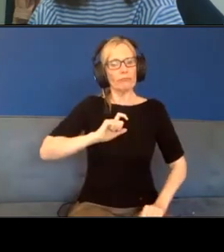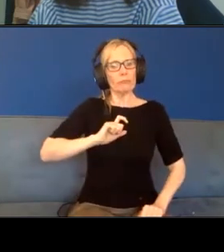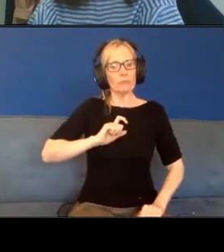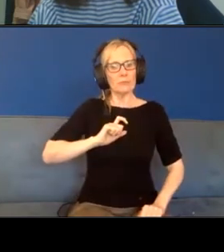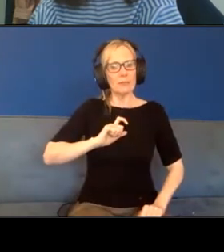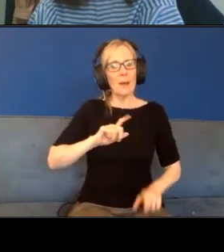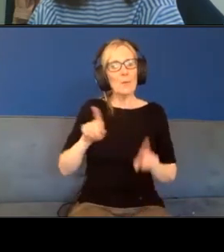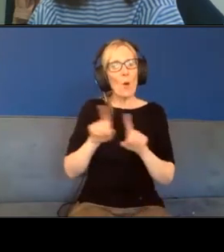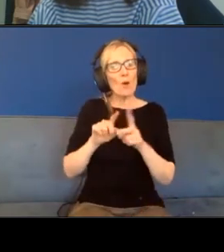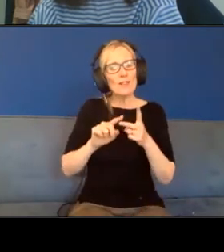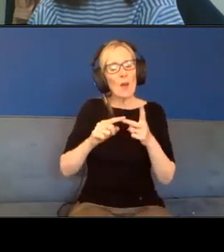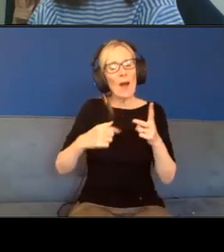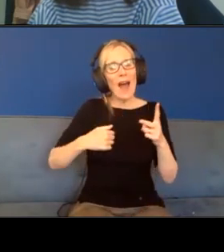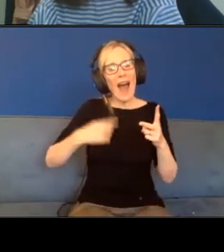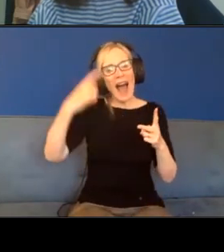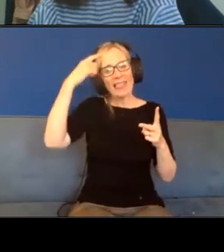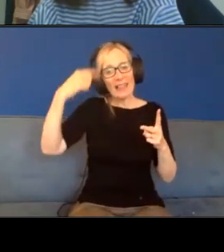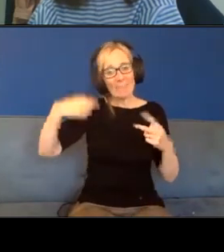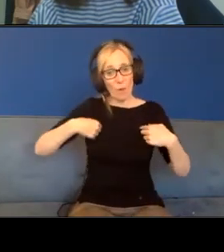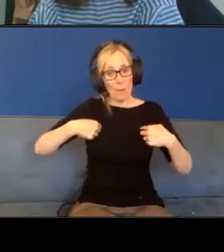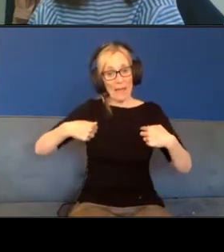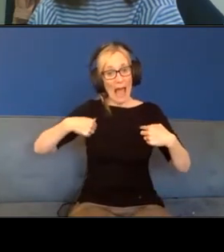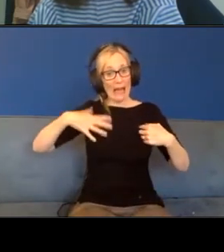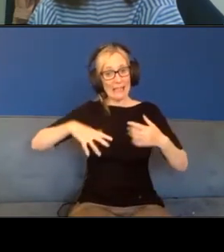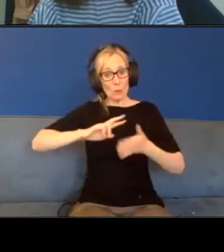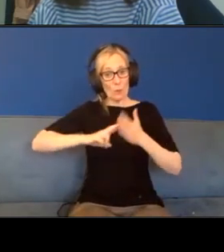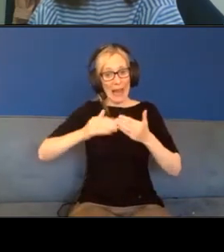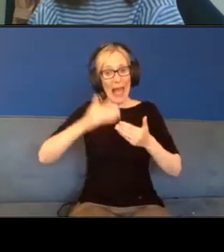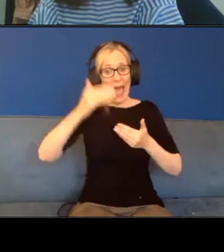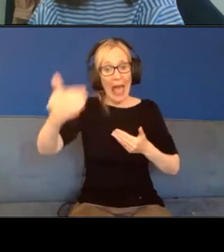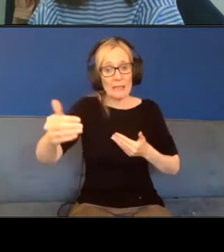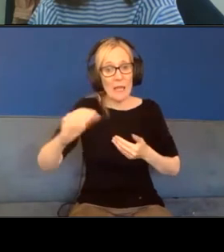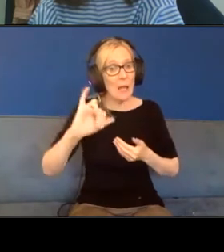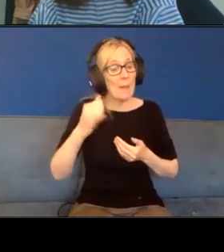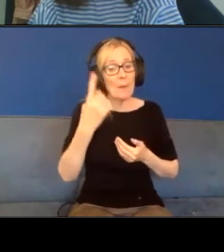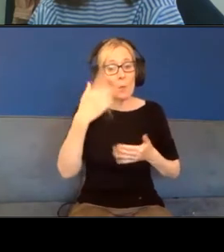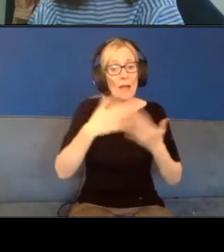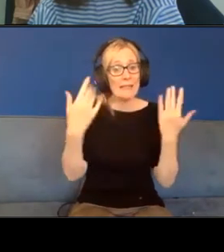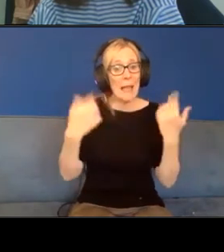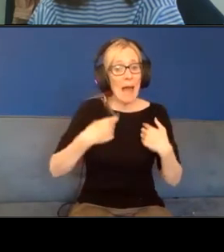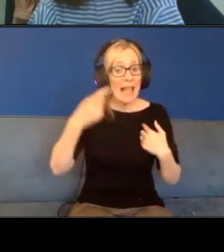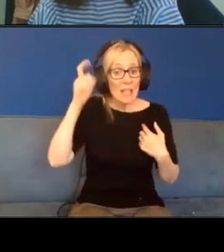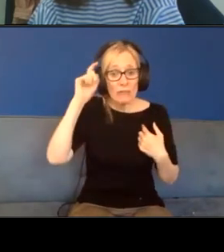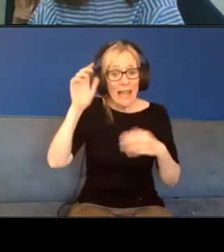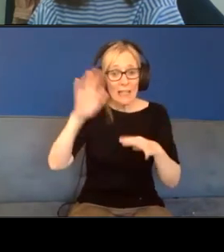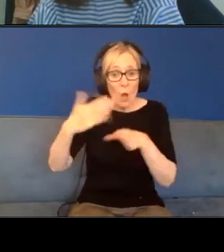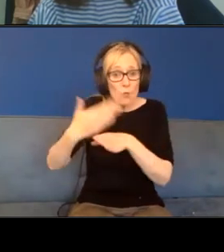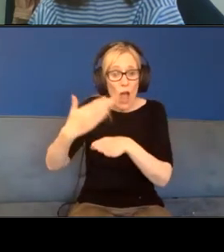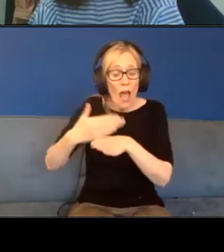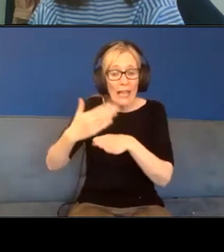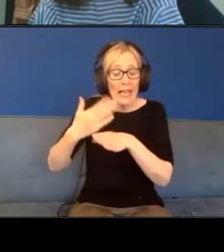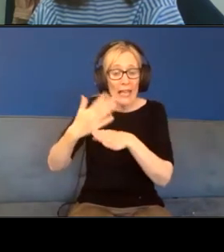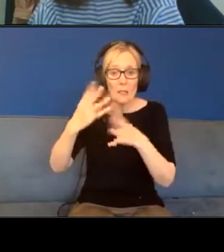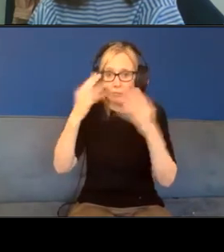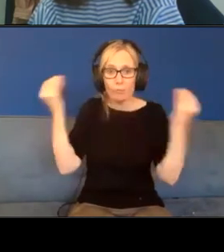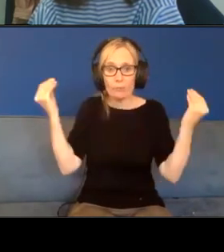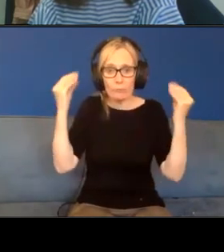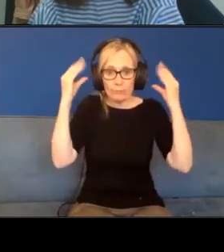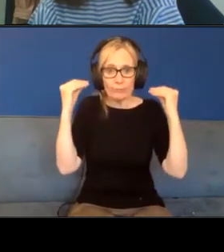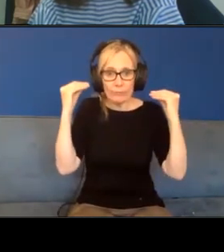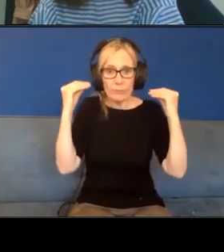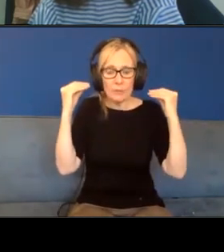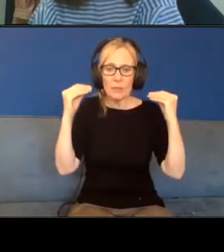that I need to think ahead a bit more, just in case one day I could lose my hearing aid, my hearing totally. What are my